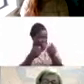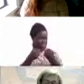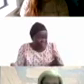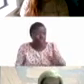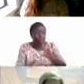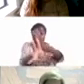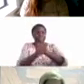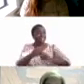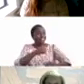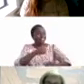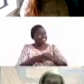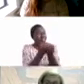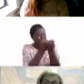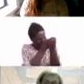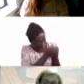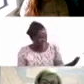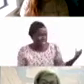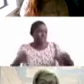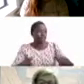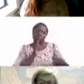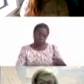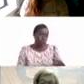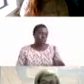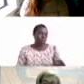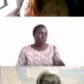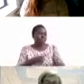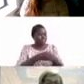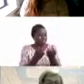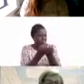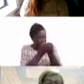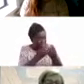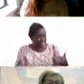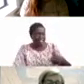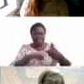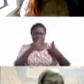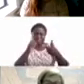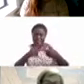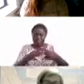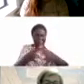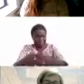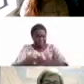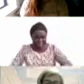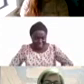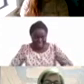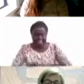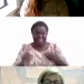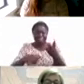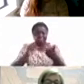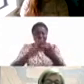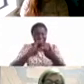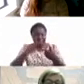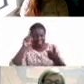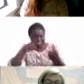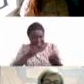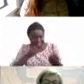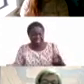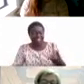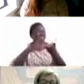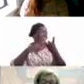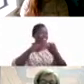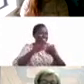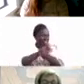have no decision-making power concerning their sexual health. And so if a